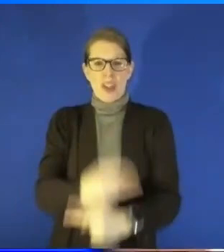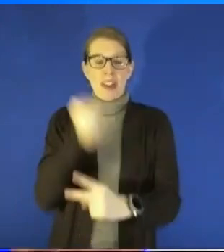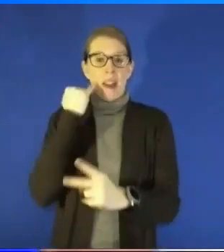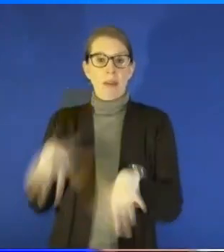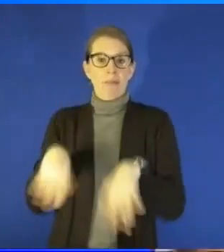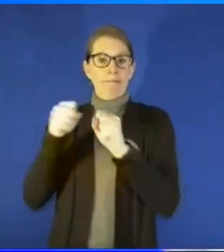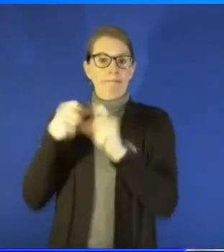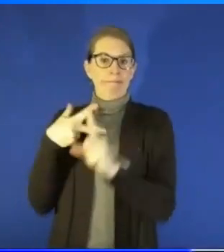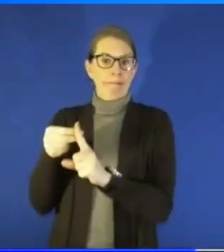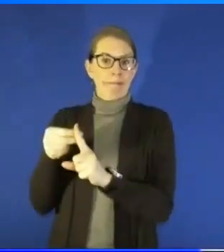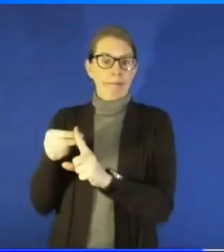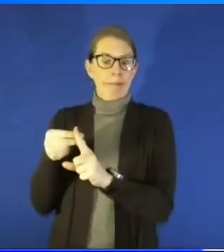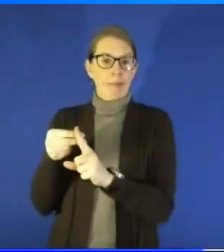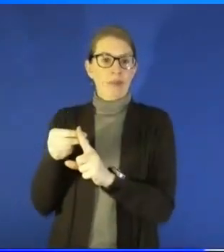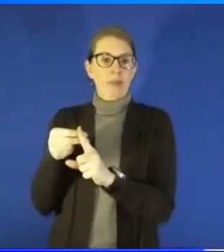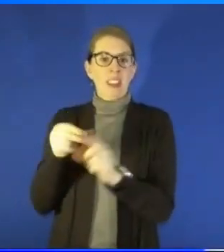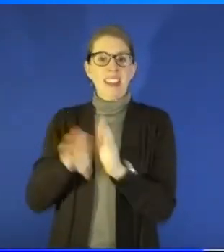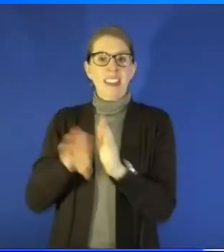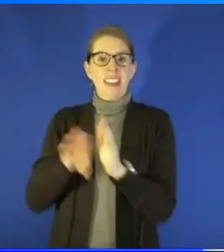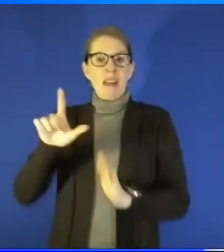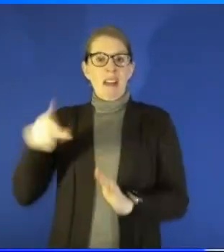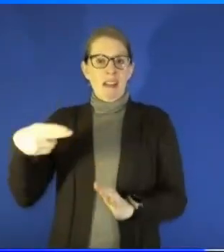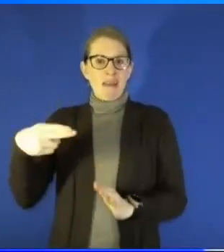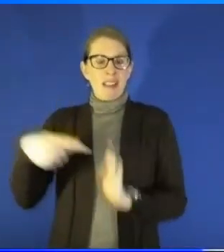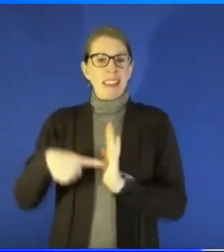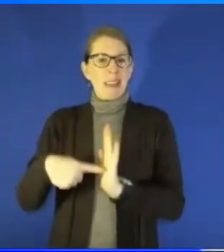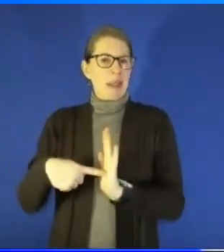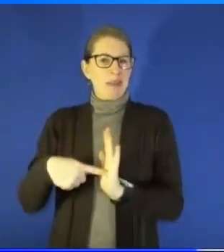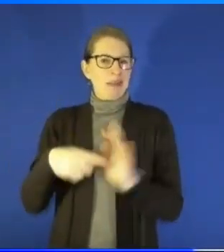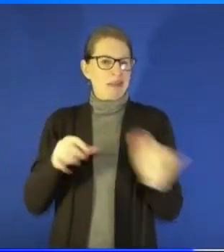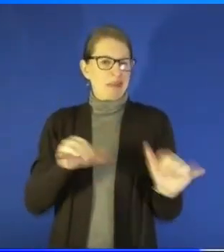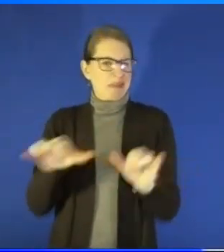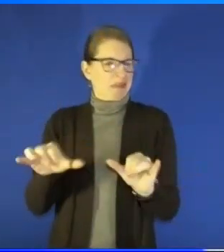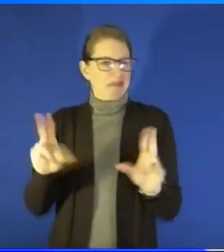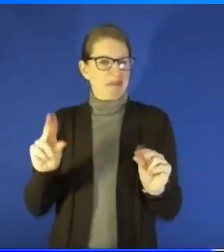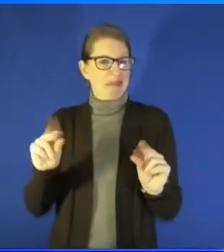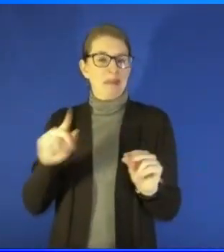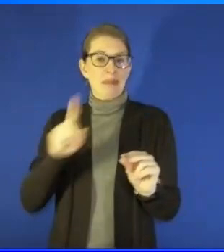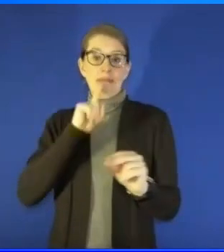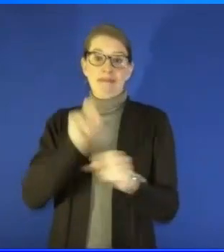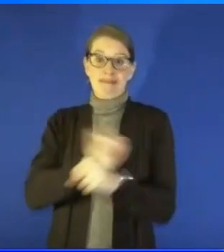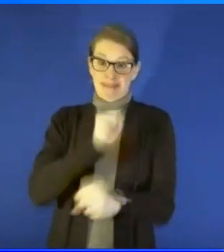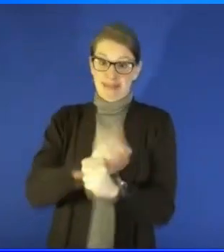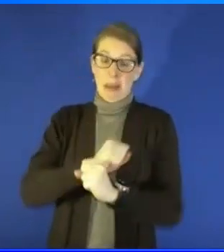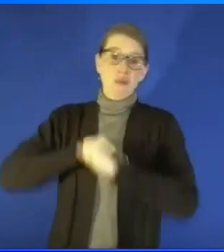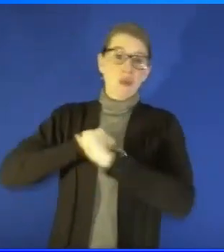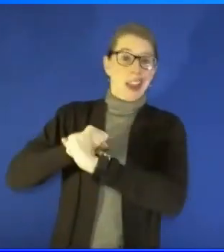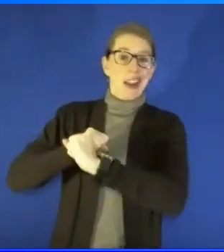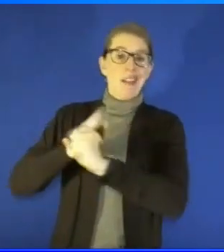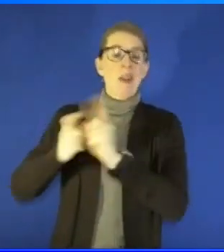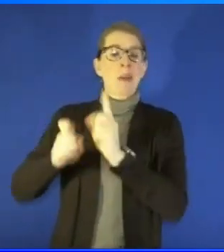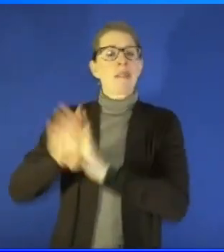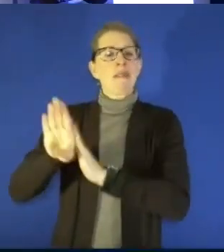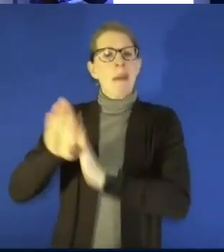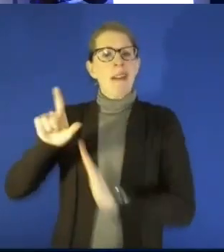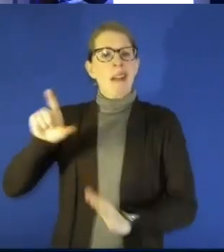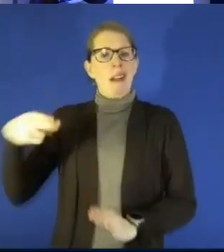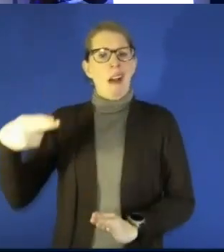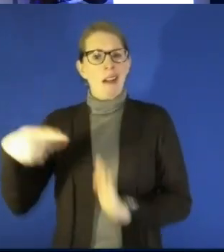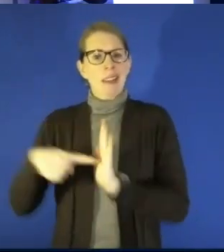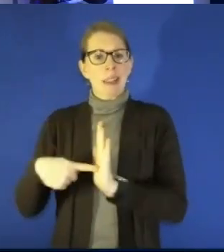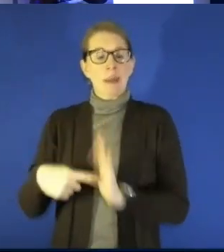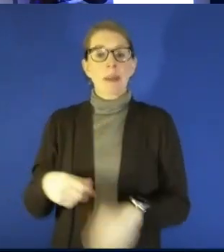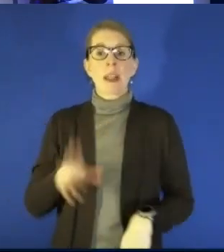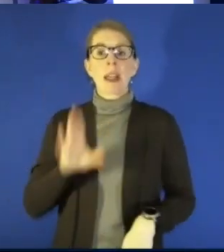that develop long COVID symptoms, but that there's actually a protective effect from developing those symptoms. Stephanie, how are you